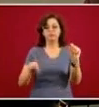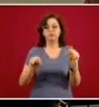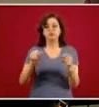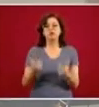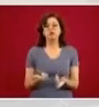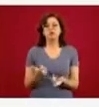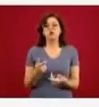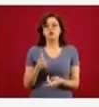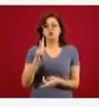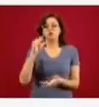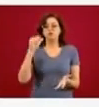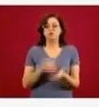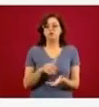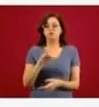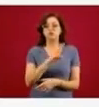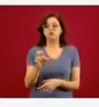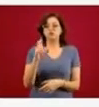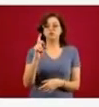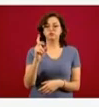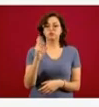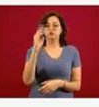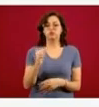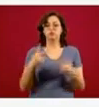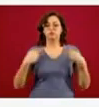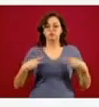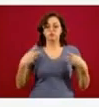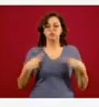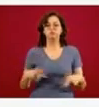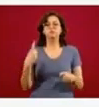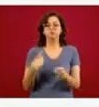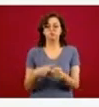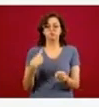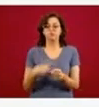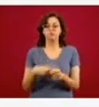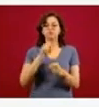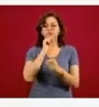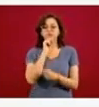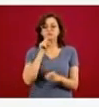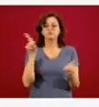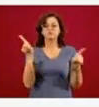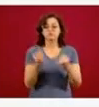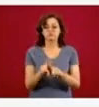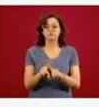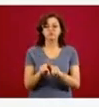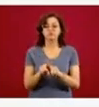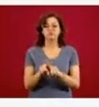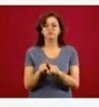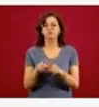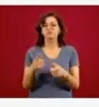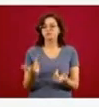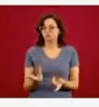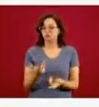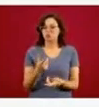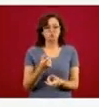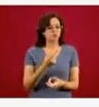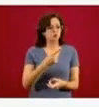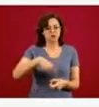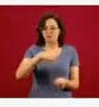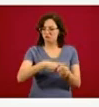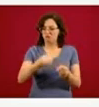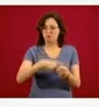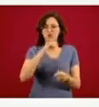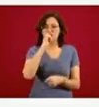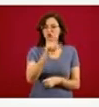the most represented region in the chart. Here we have the Mexico